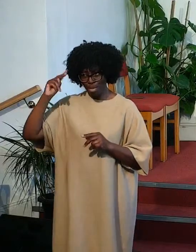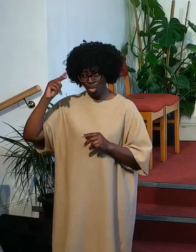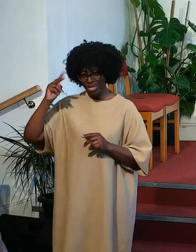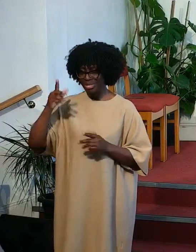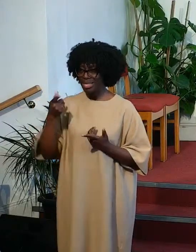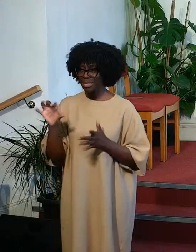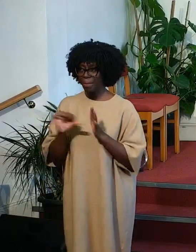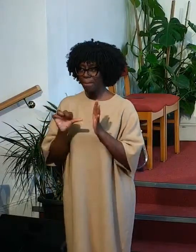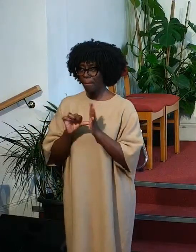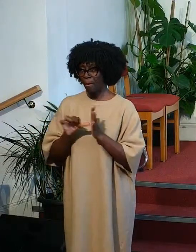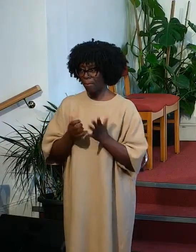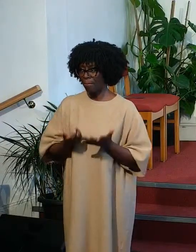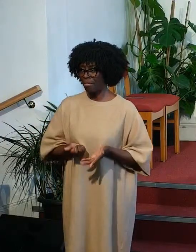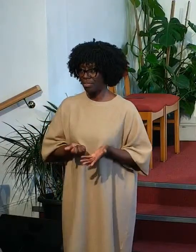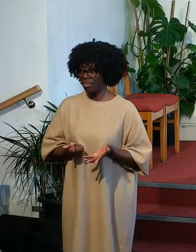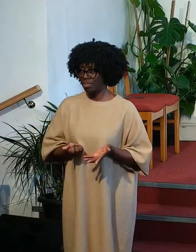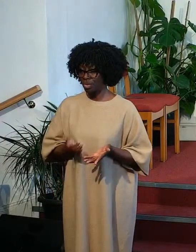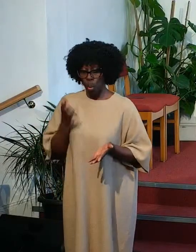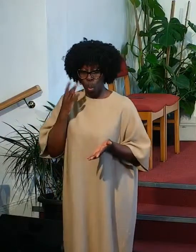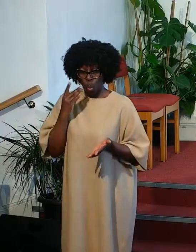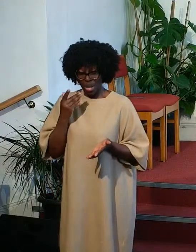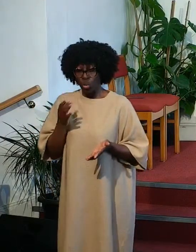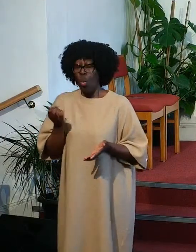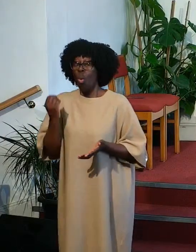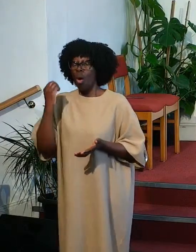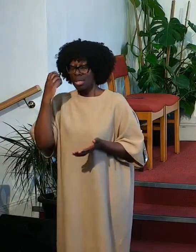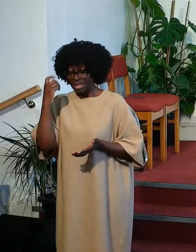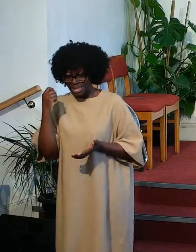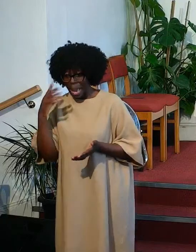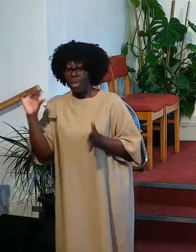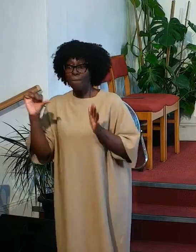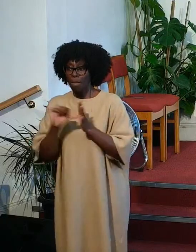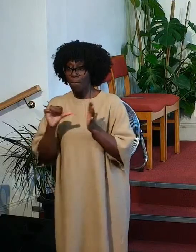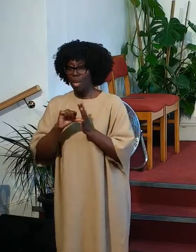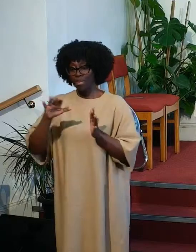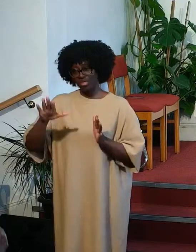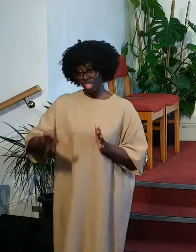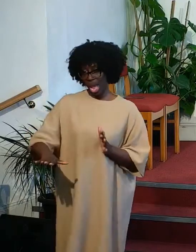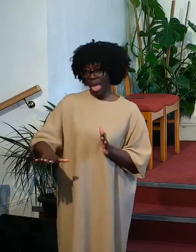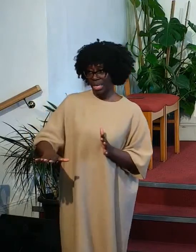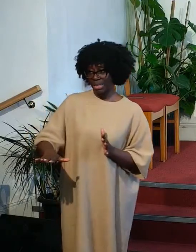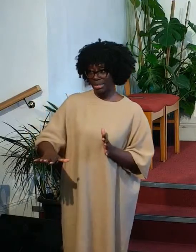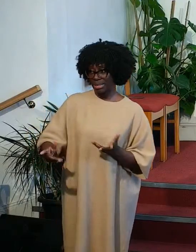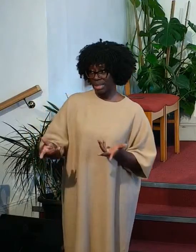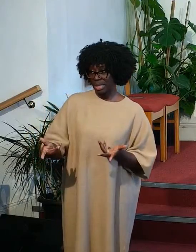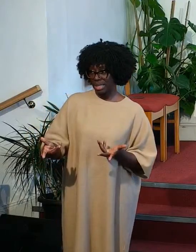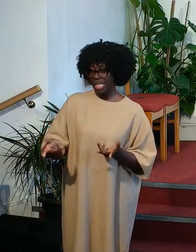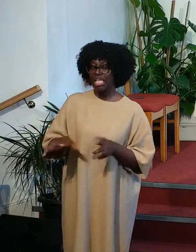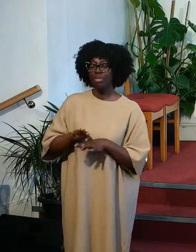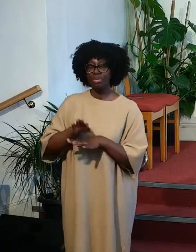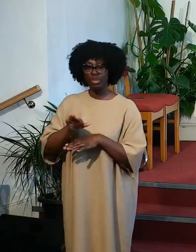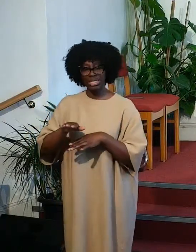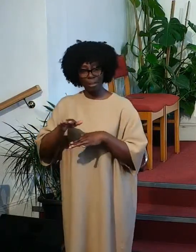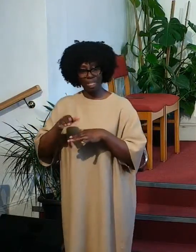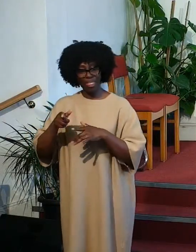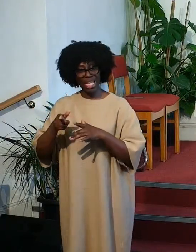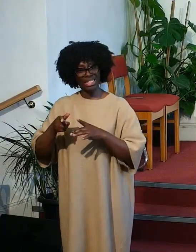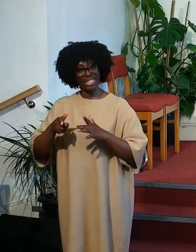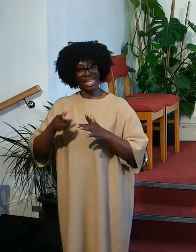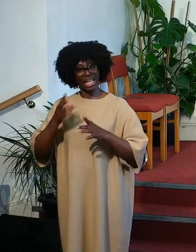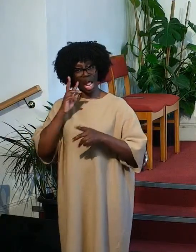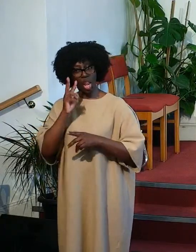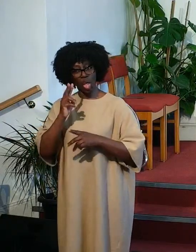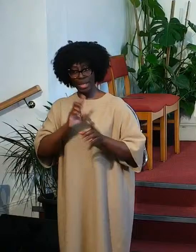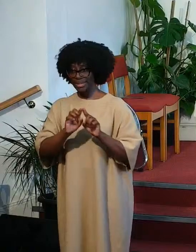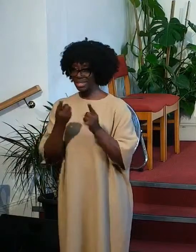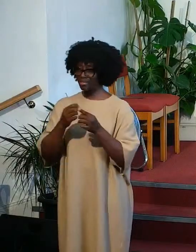when we understand that that's the child's problem, we'll be more sympathetic and look at strategies we can use to help the child and